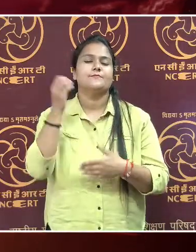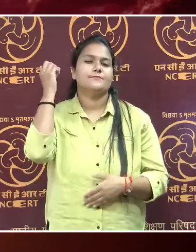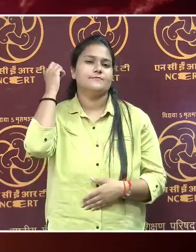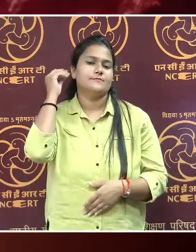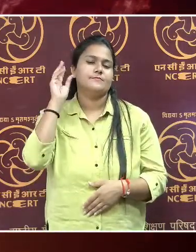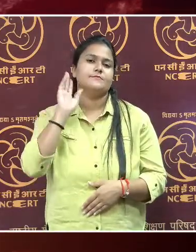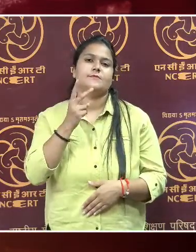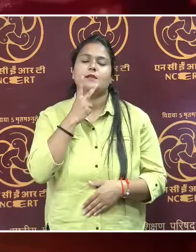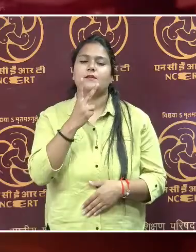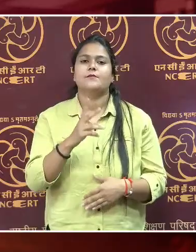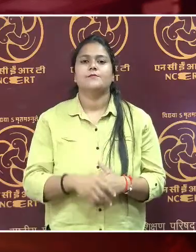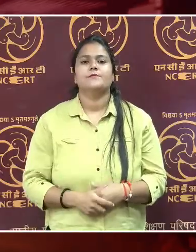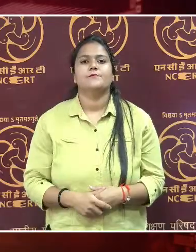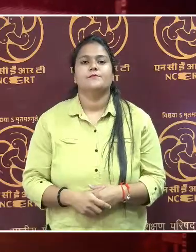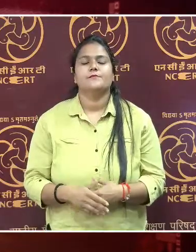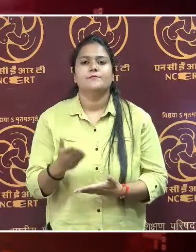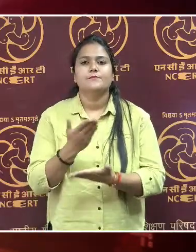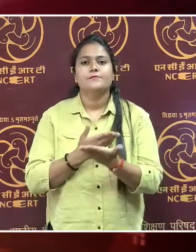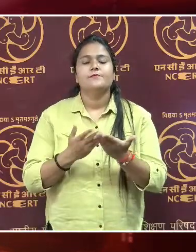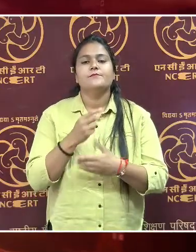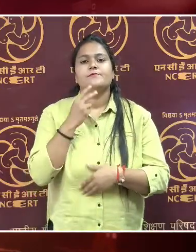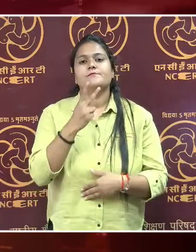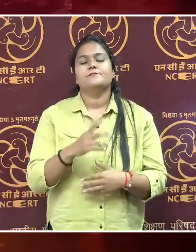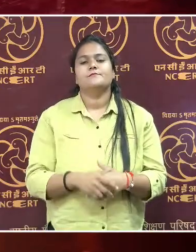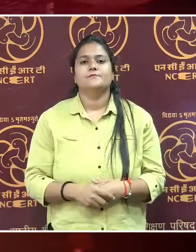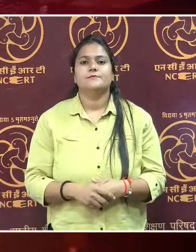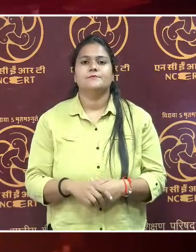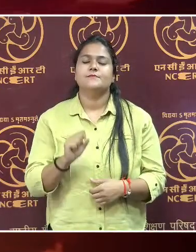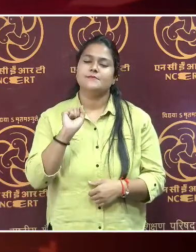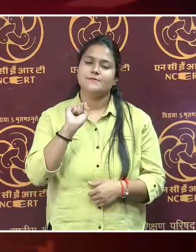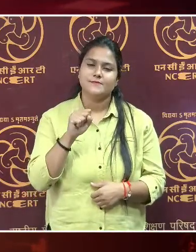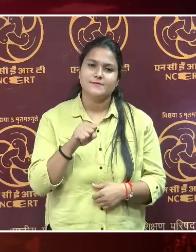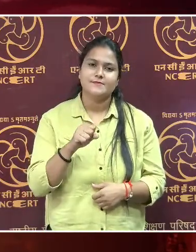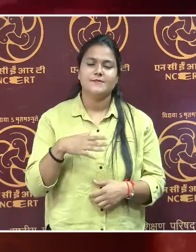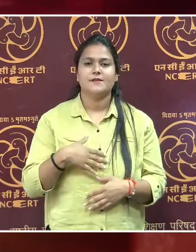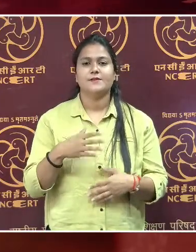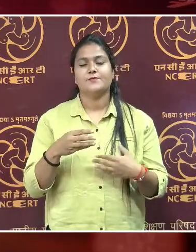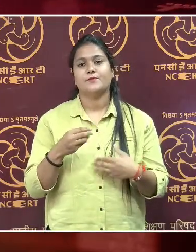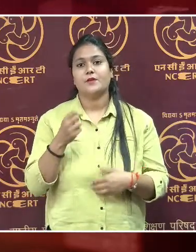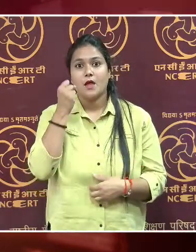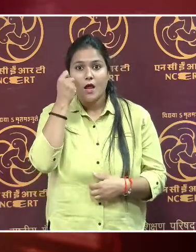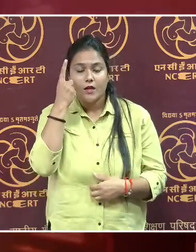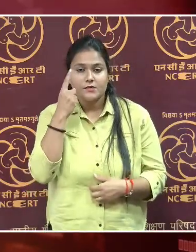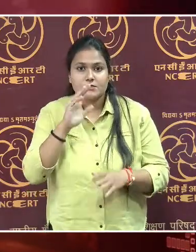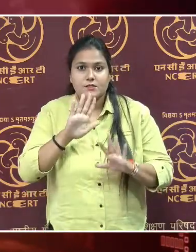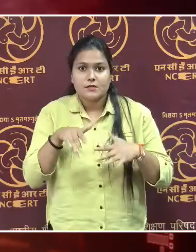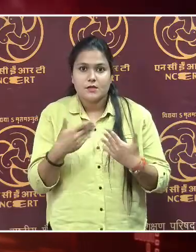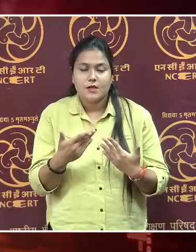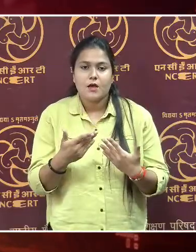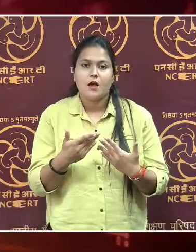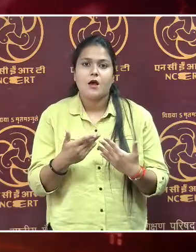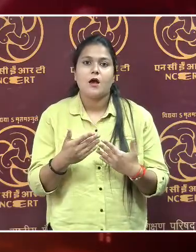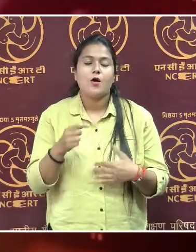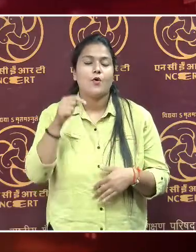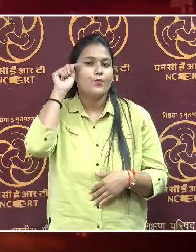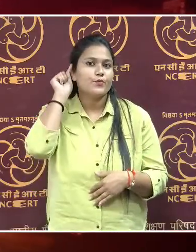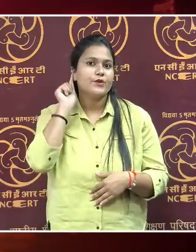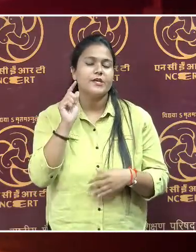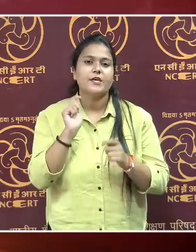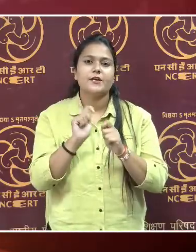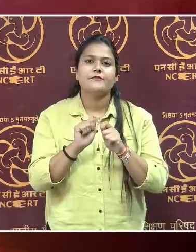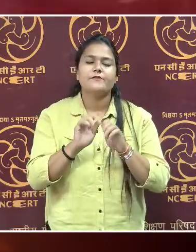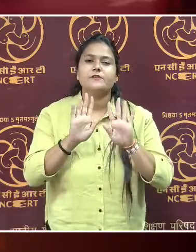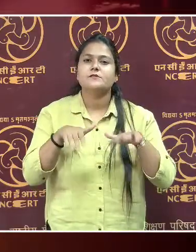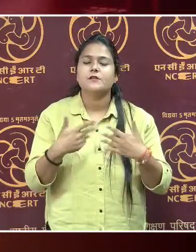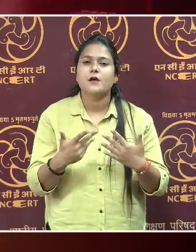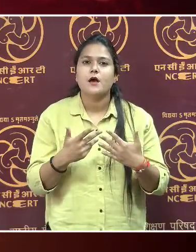just told you. So I Right, ma'am. hope it's clear for you. Yes, absolutely, ma'am. Thank you for making us understand the anatomy and physiology of the ear and helping